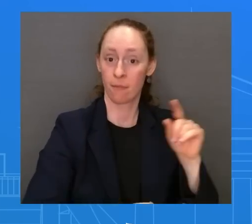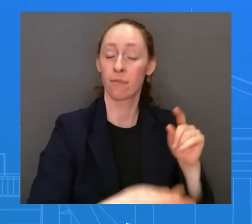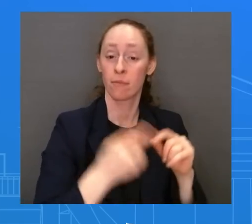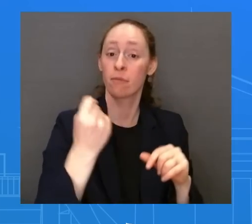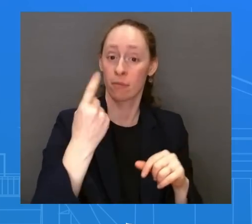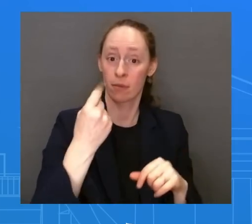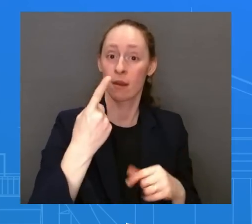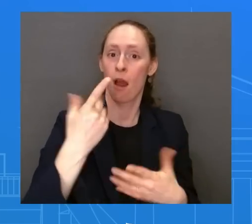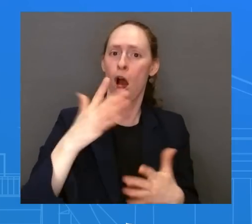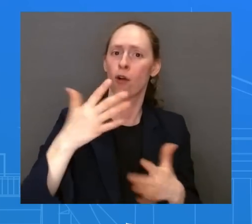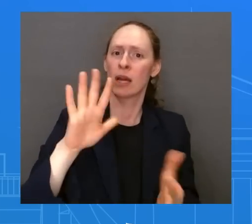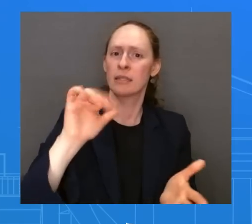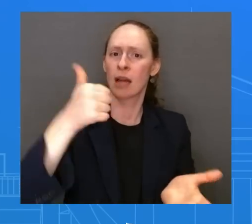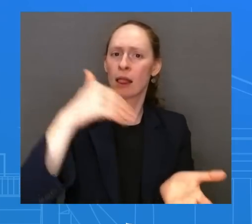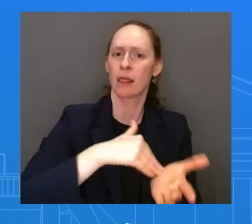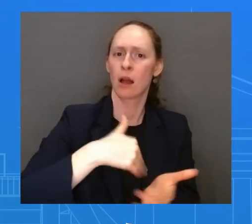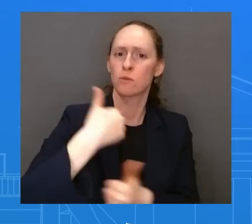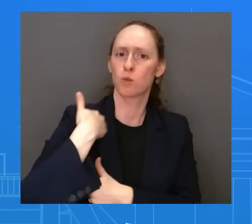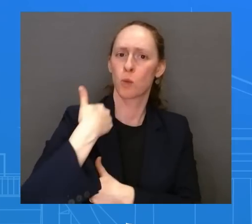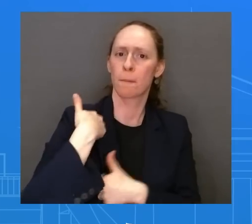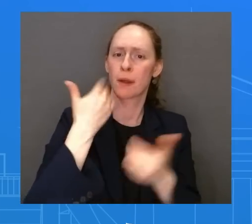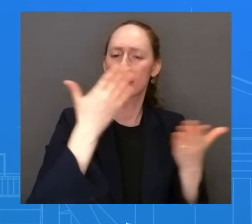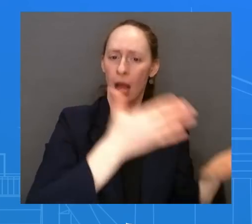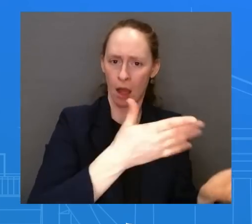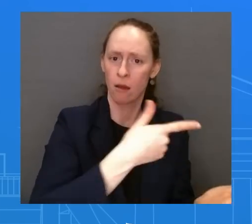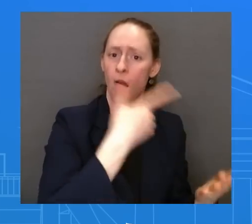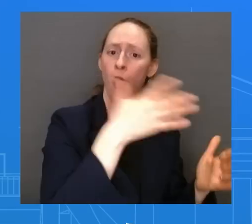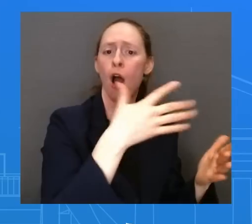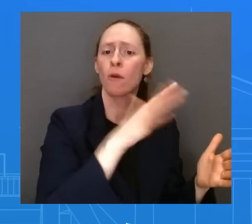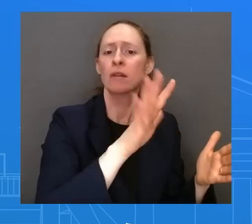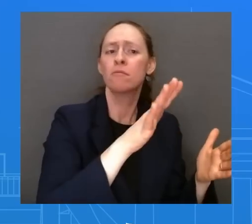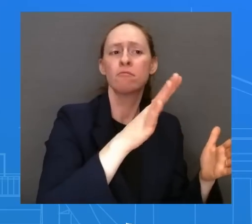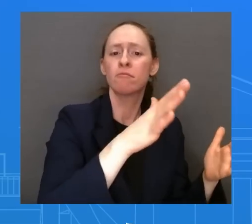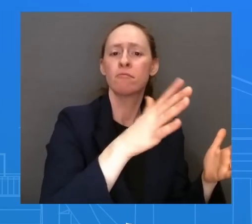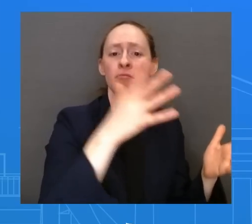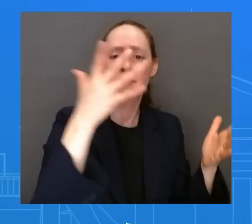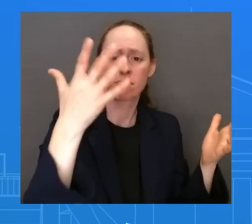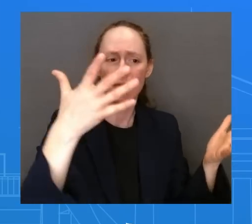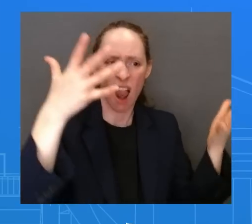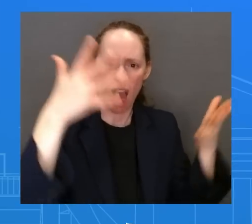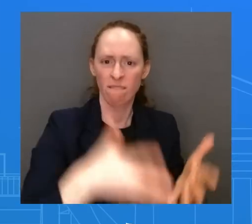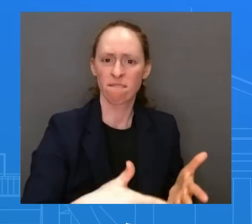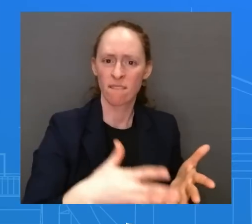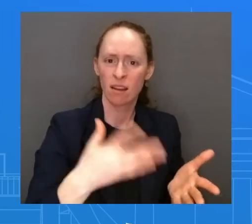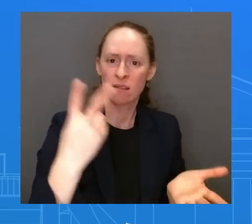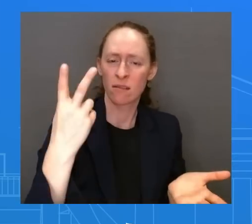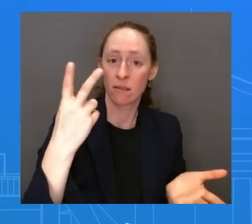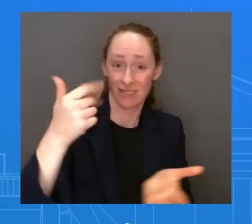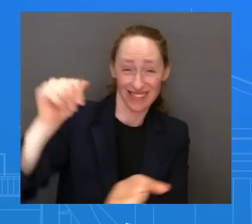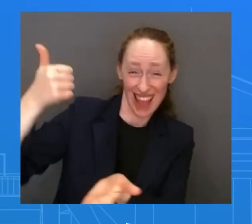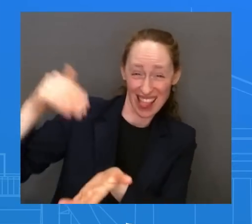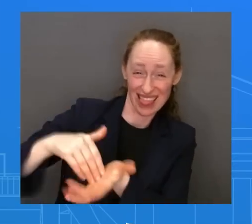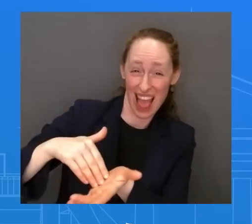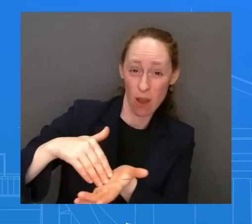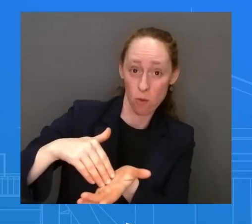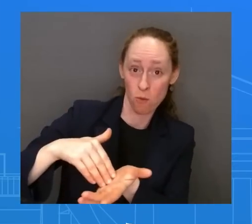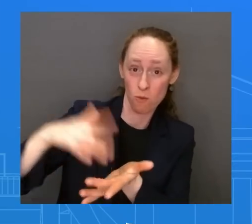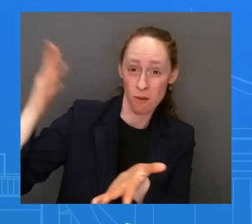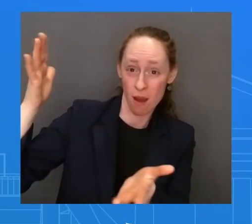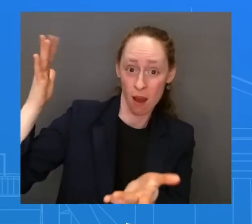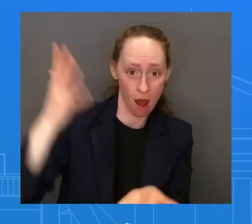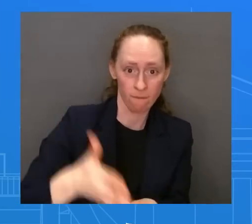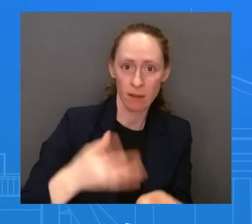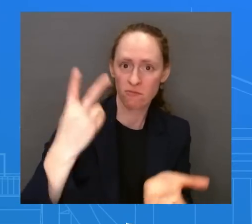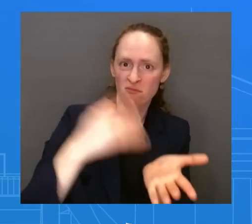2500. um he negotiated the release of 5 000